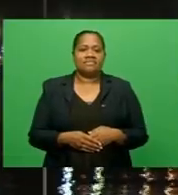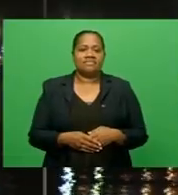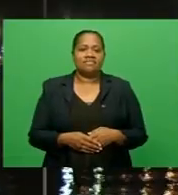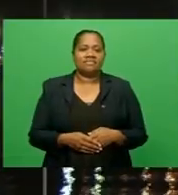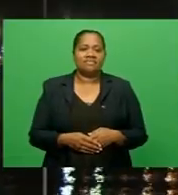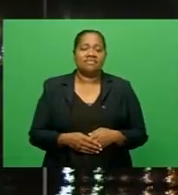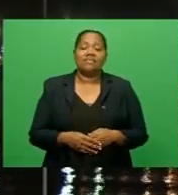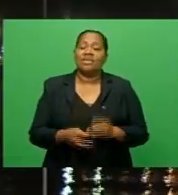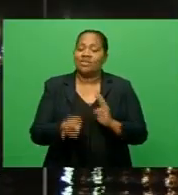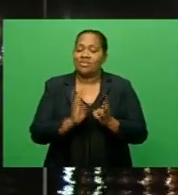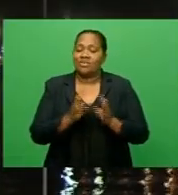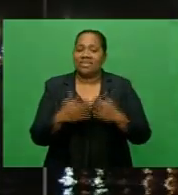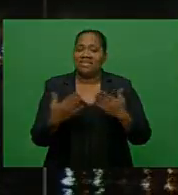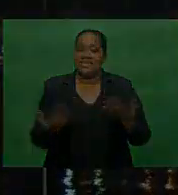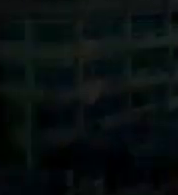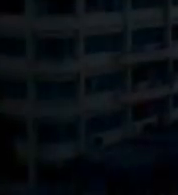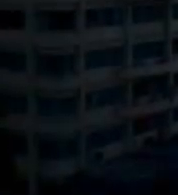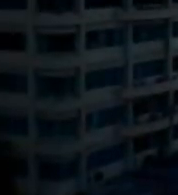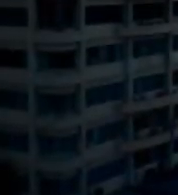And to weather now with Kritika.